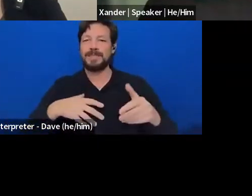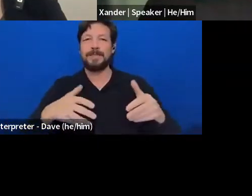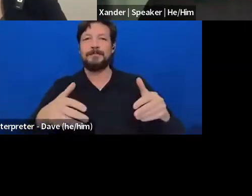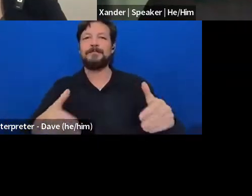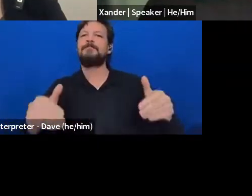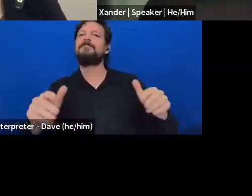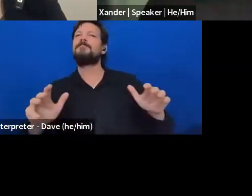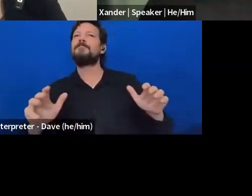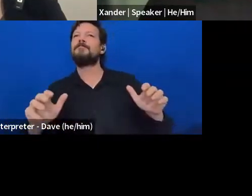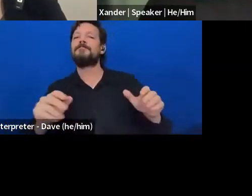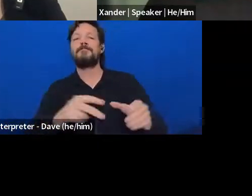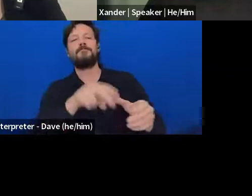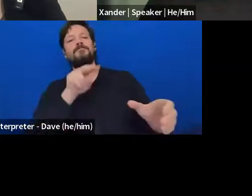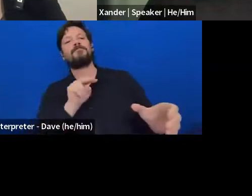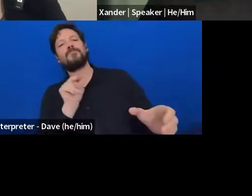can help a little bit, because